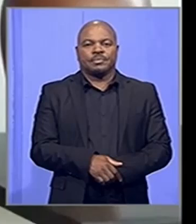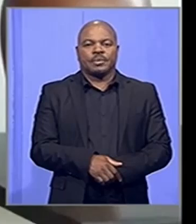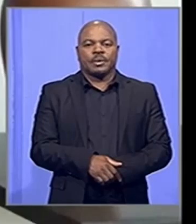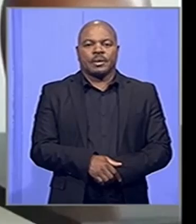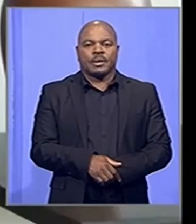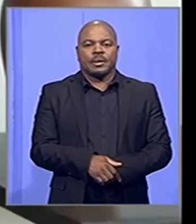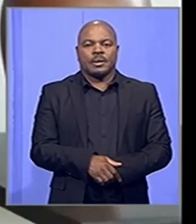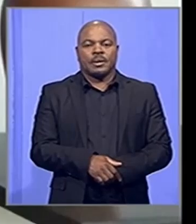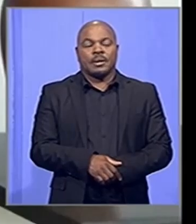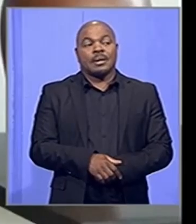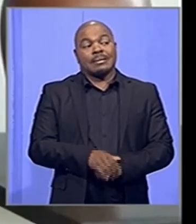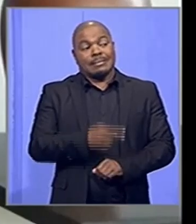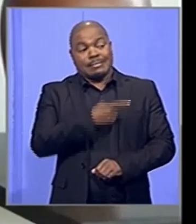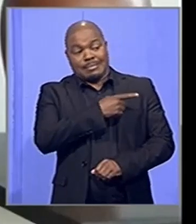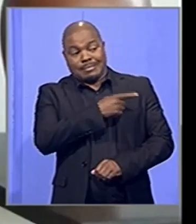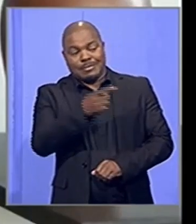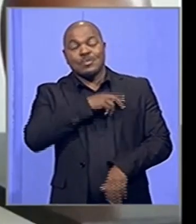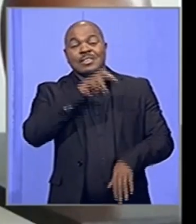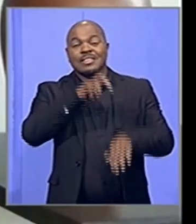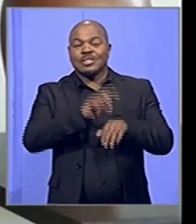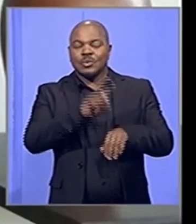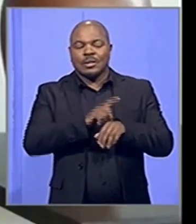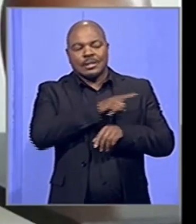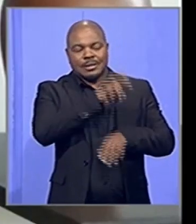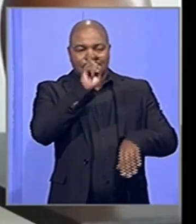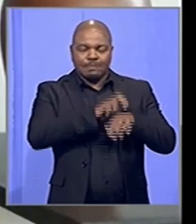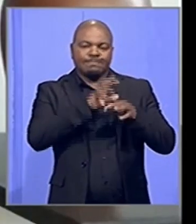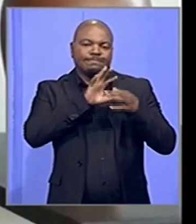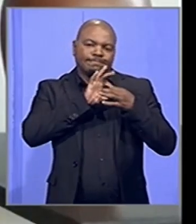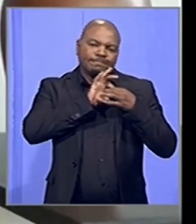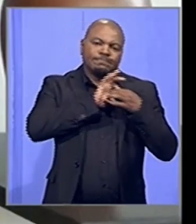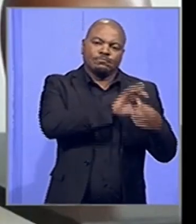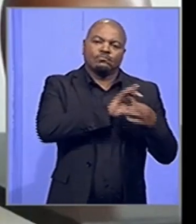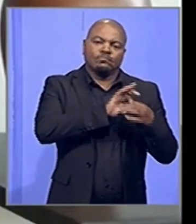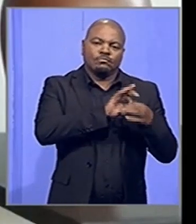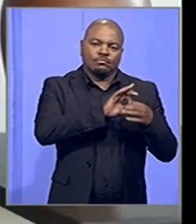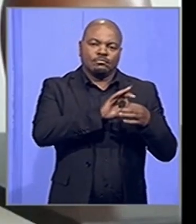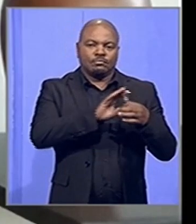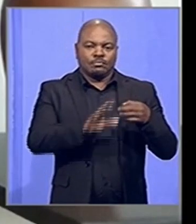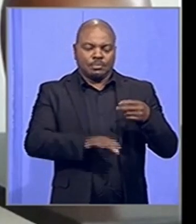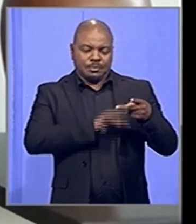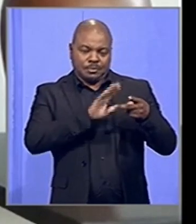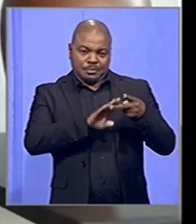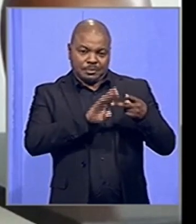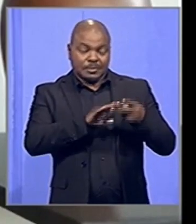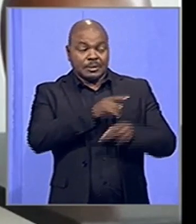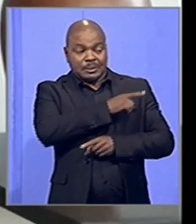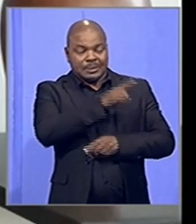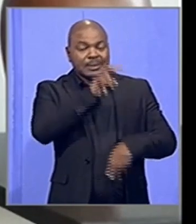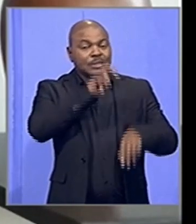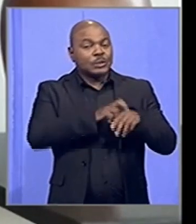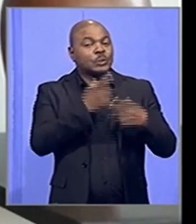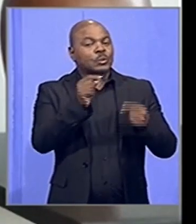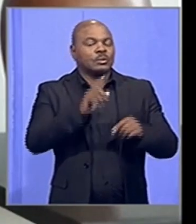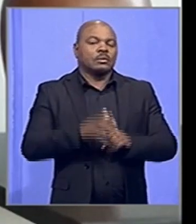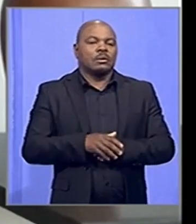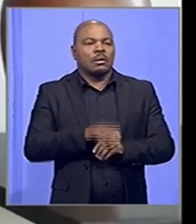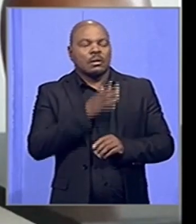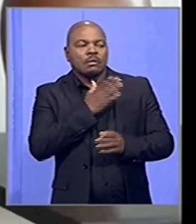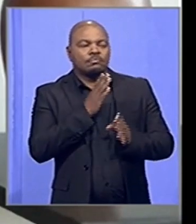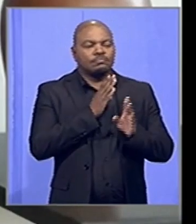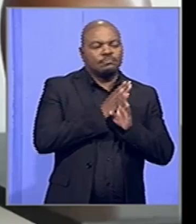What we need to get from them is commitment. What we need to get from them is that they should not have